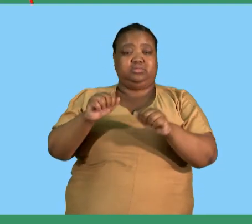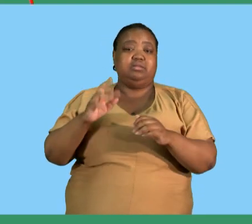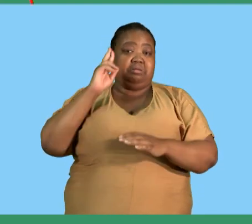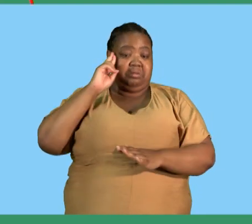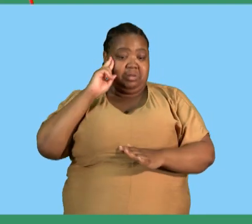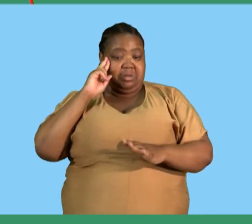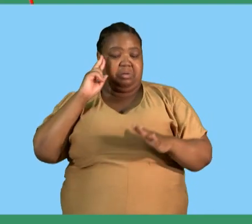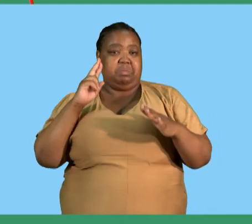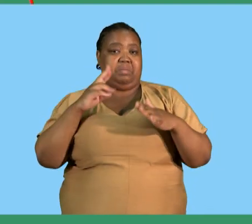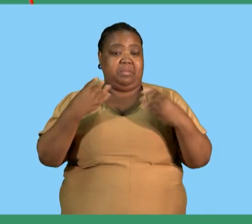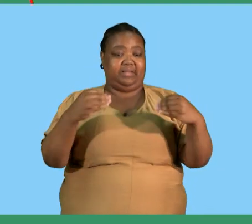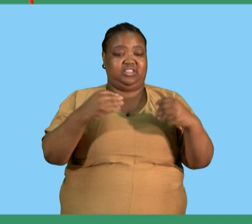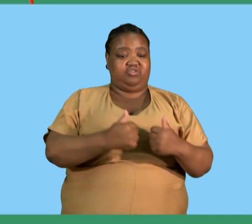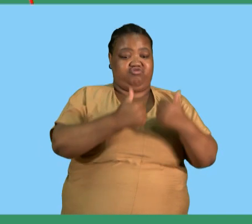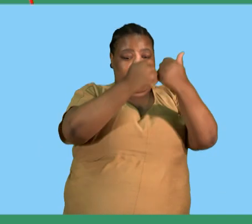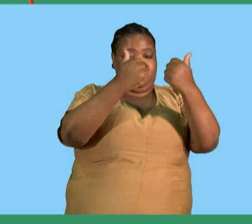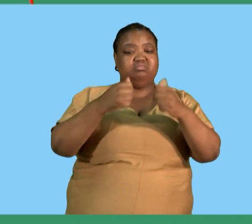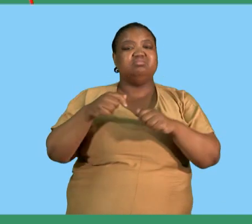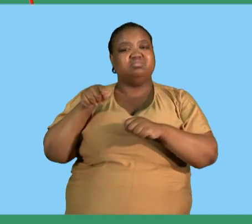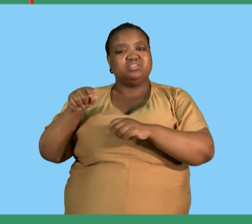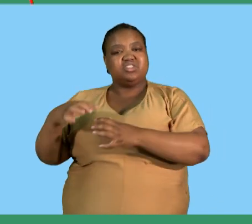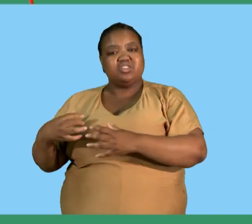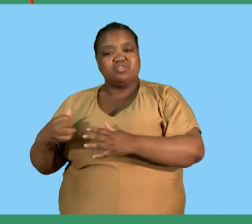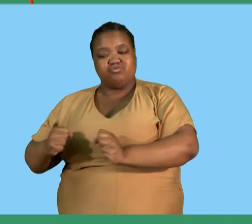a strategy. We're going to get to it just now.